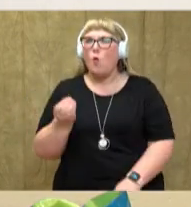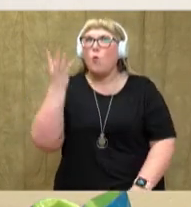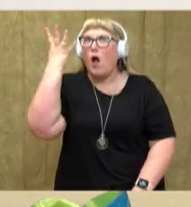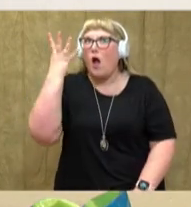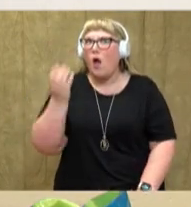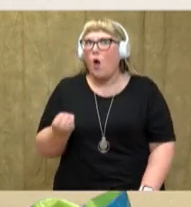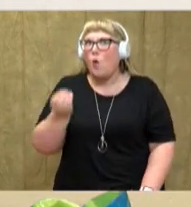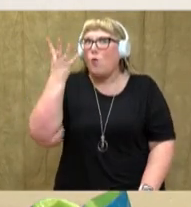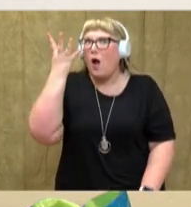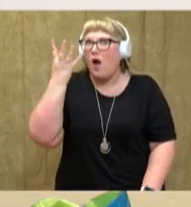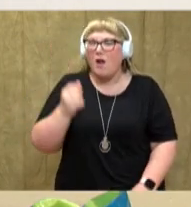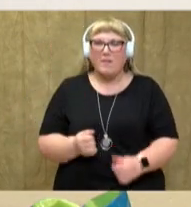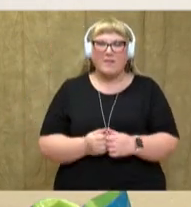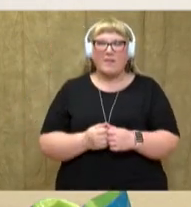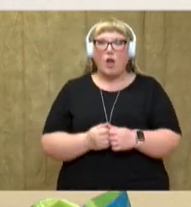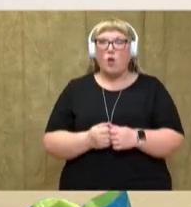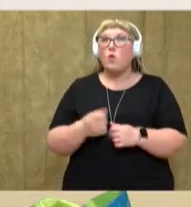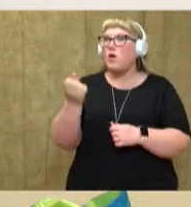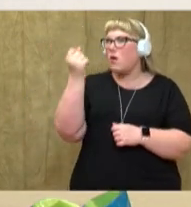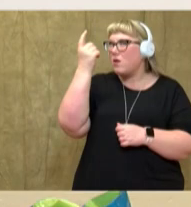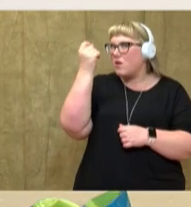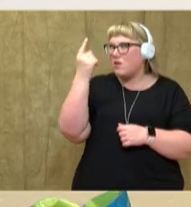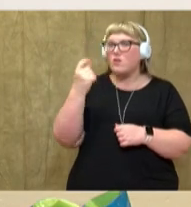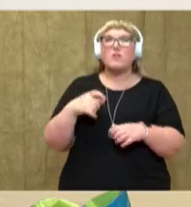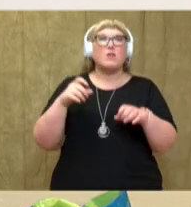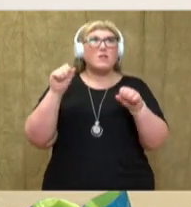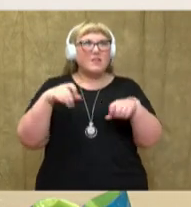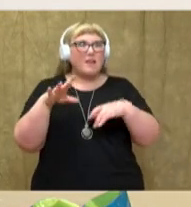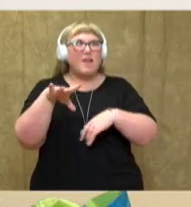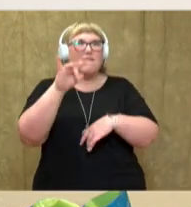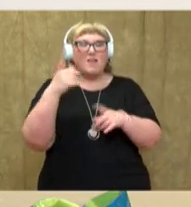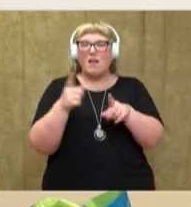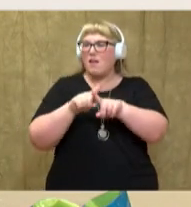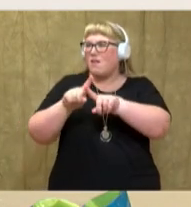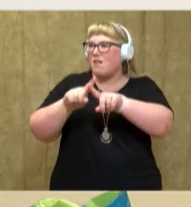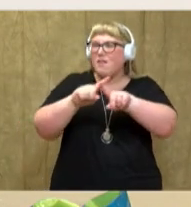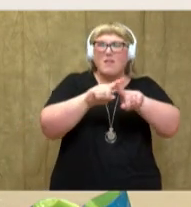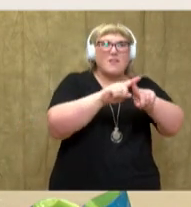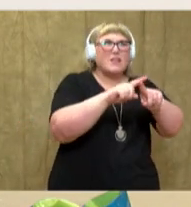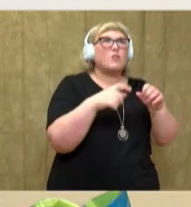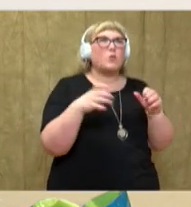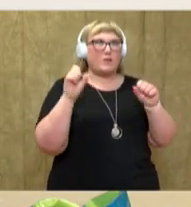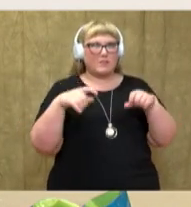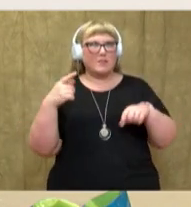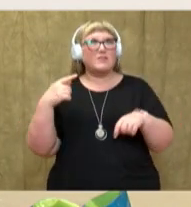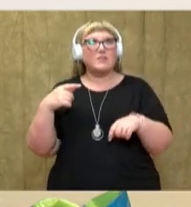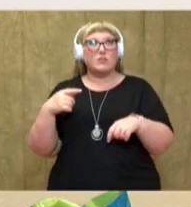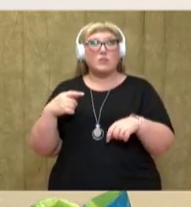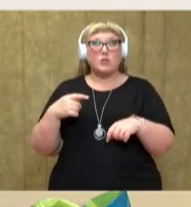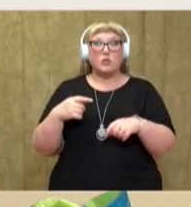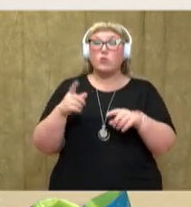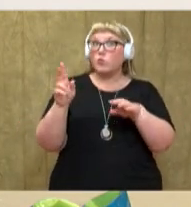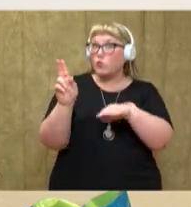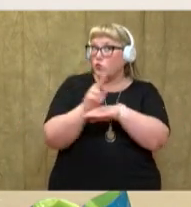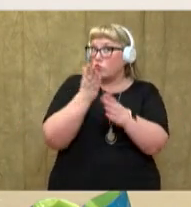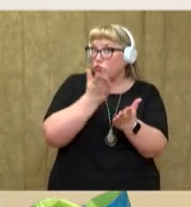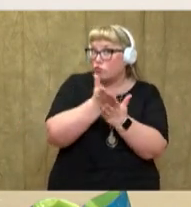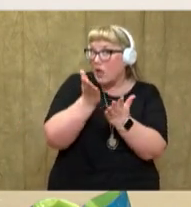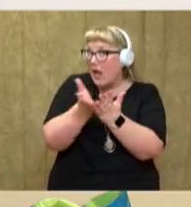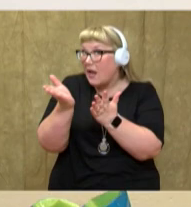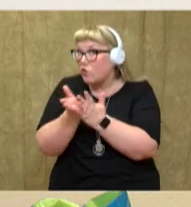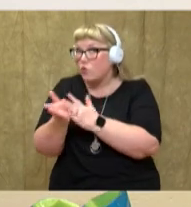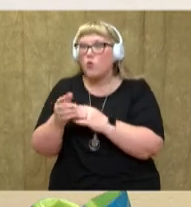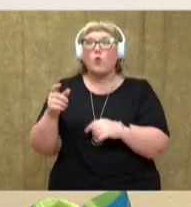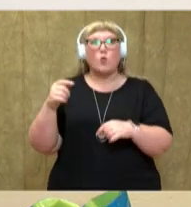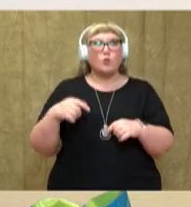digraph, we understood that we can find different ways in order to know how to make the sound. We use strategies and we use our